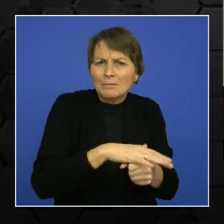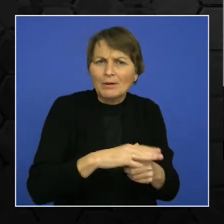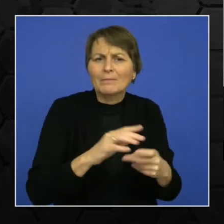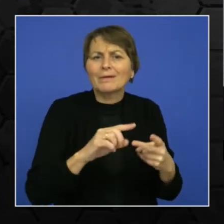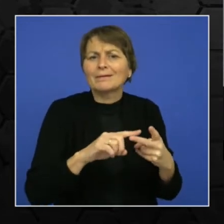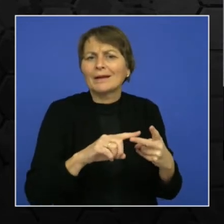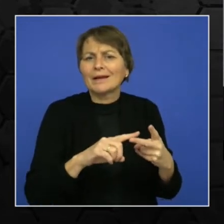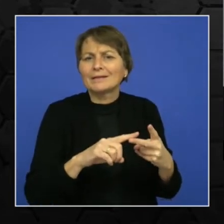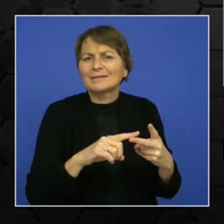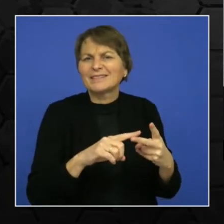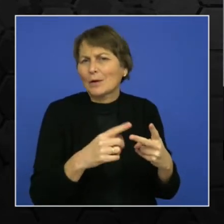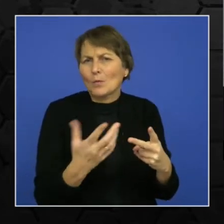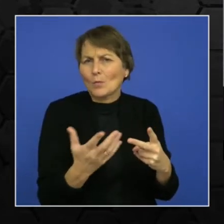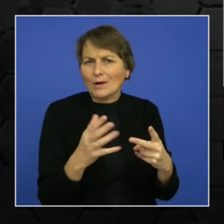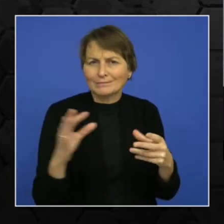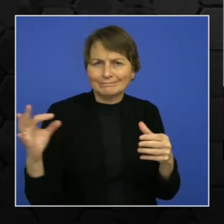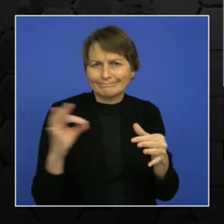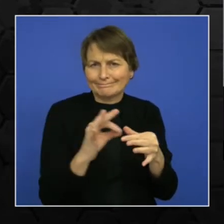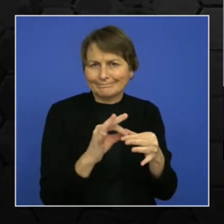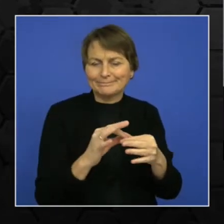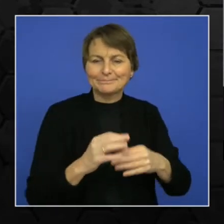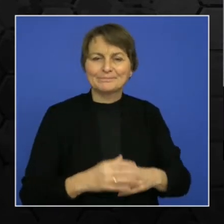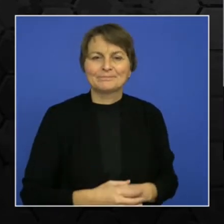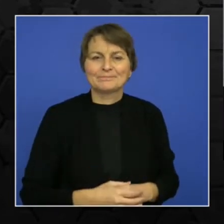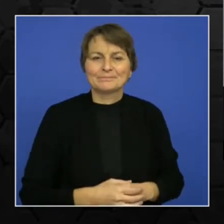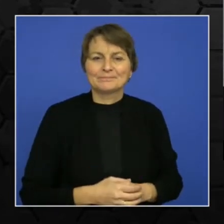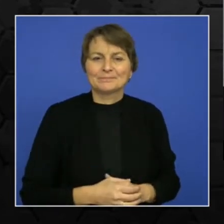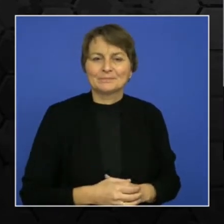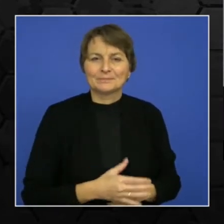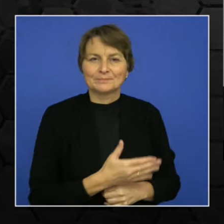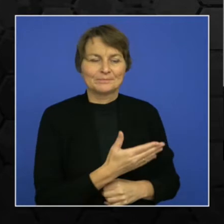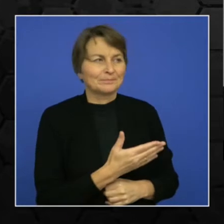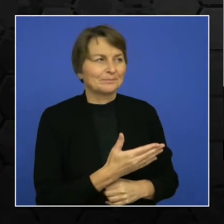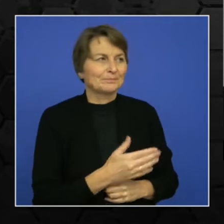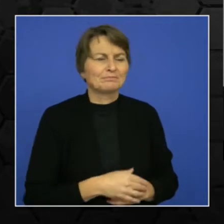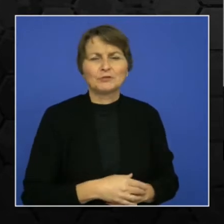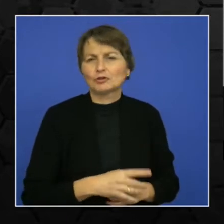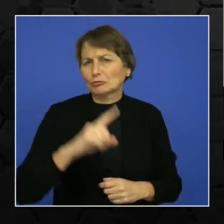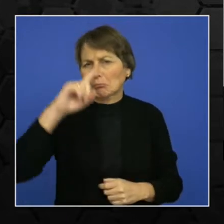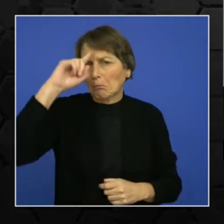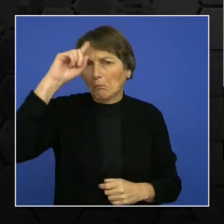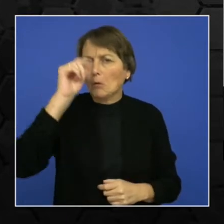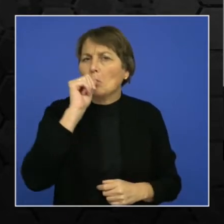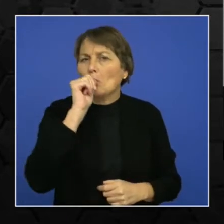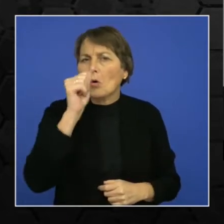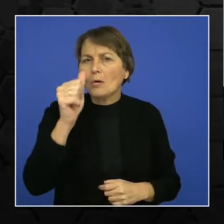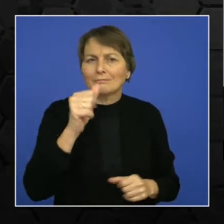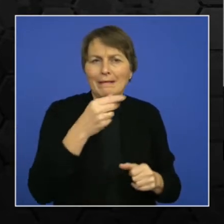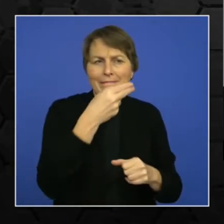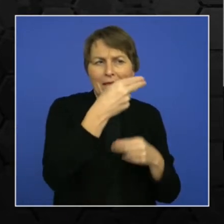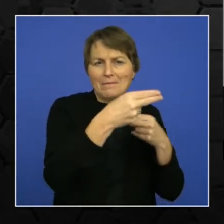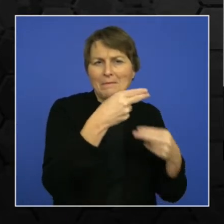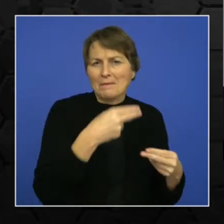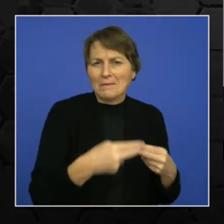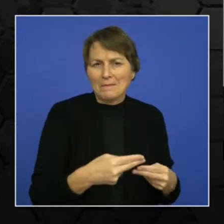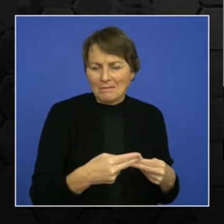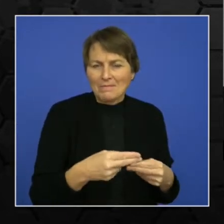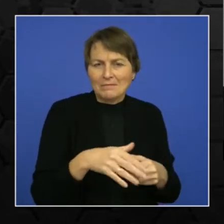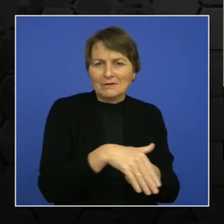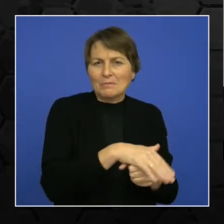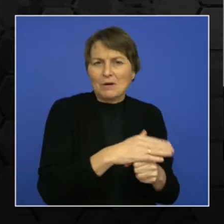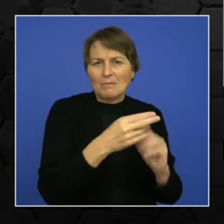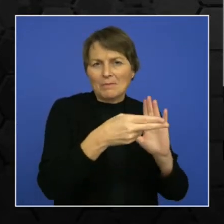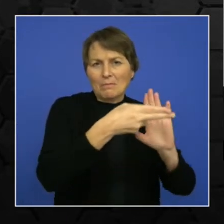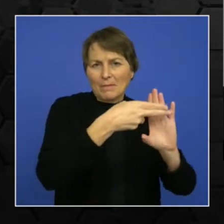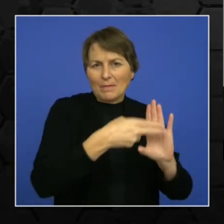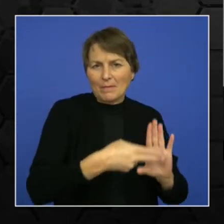for the departments. So in order to do this, I'm just giving some random department names here: cardiology, let's say dentist, and let's say